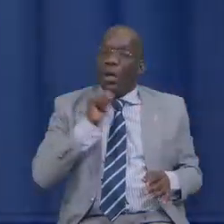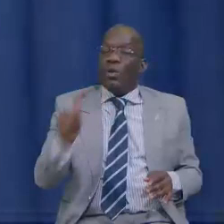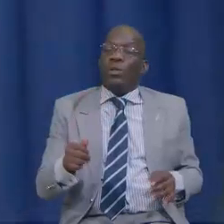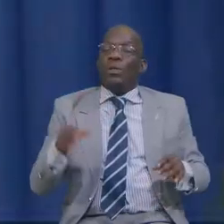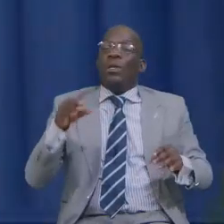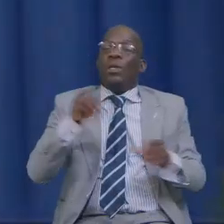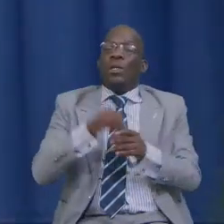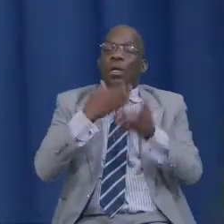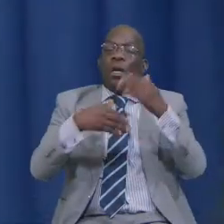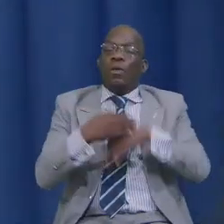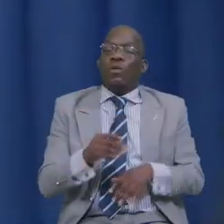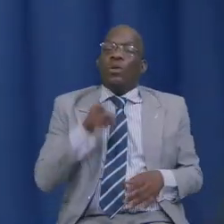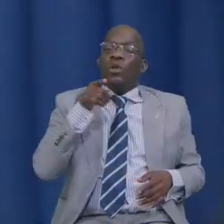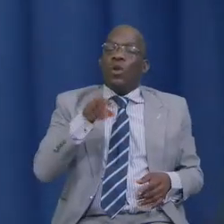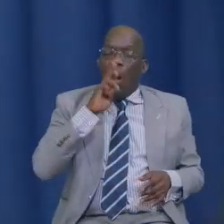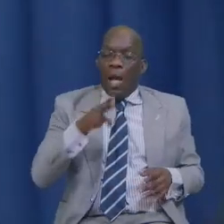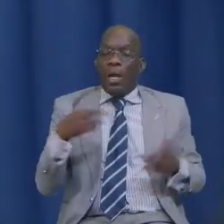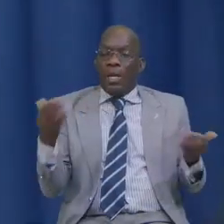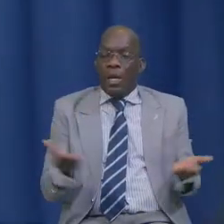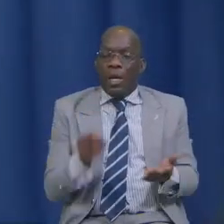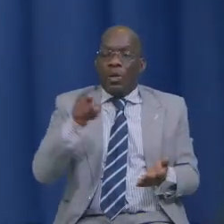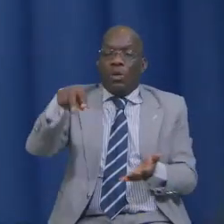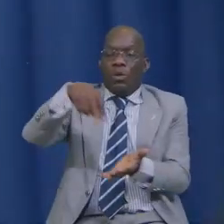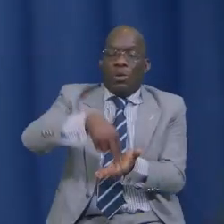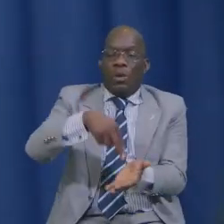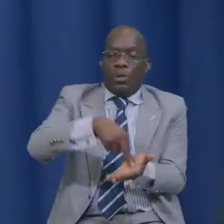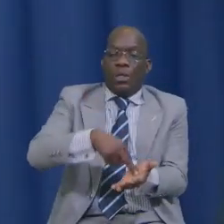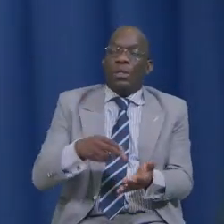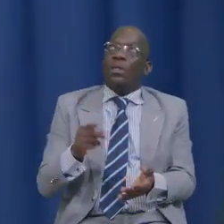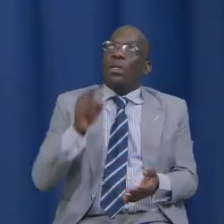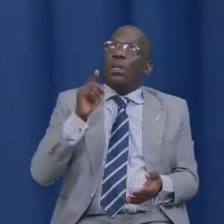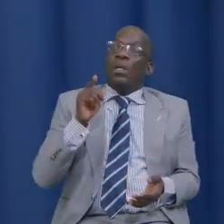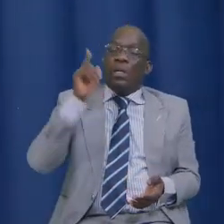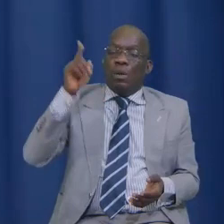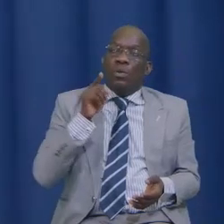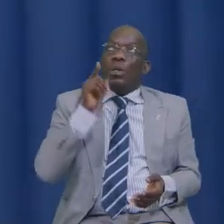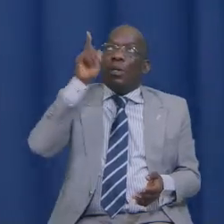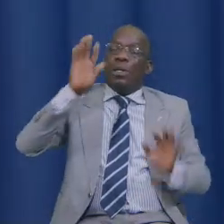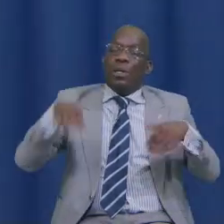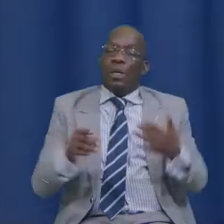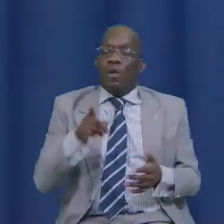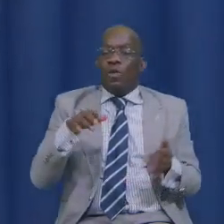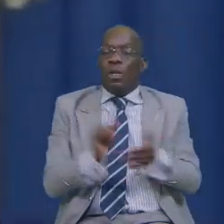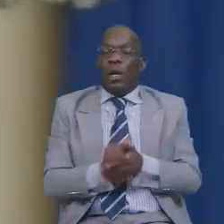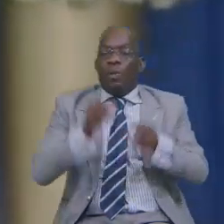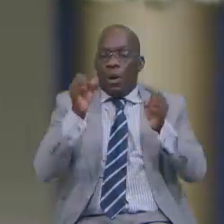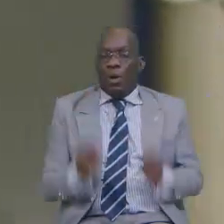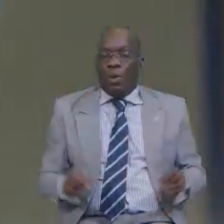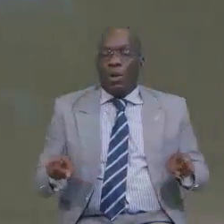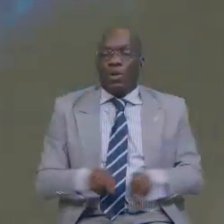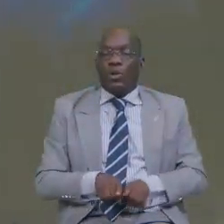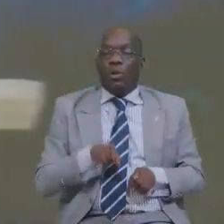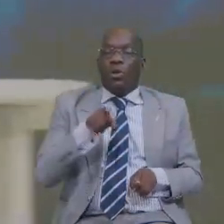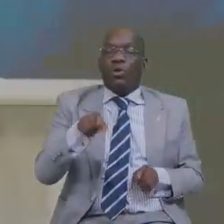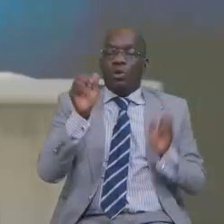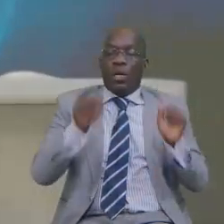and you represent him, and he gives that power to you so that you can do what he would